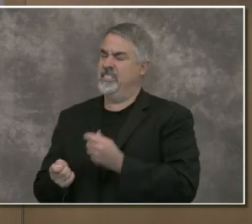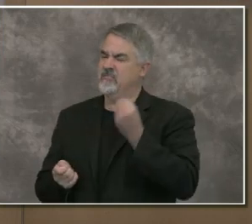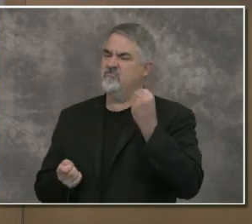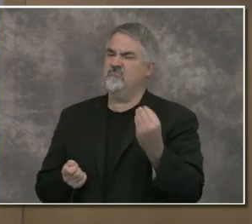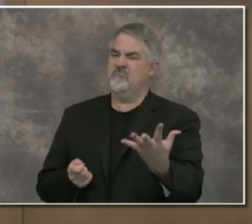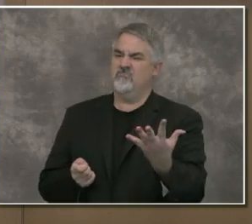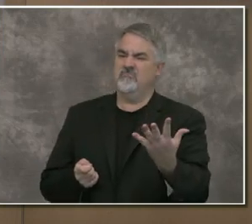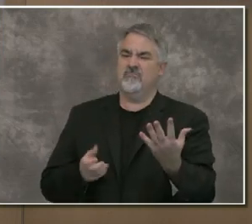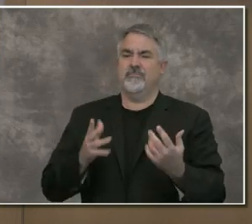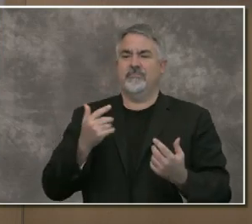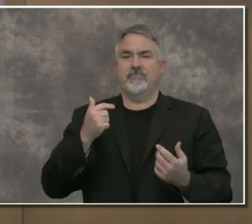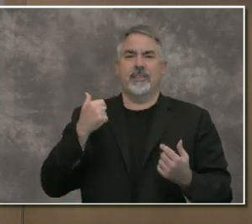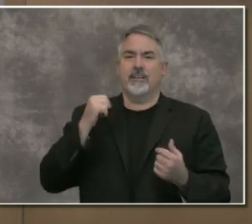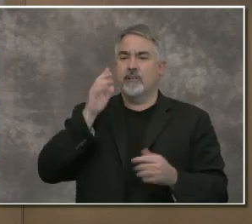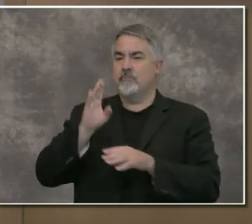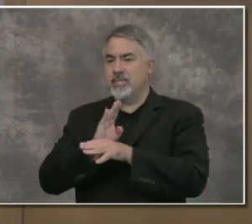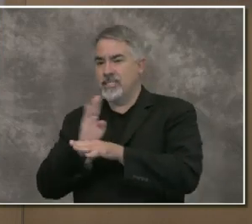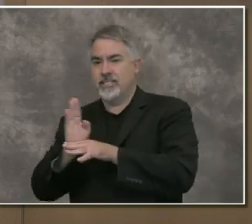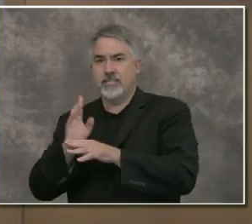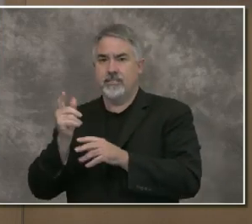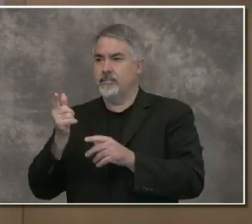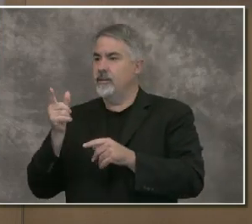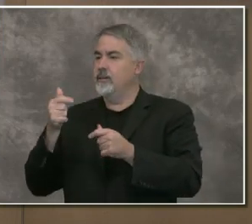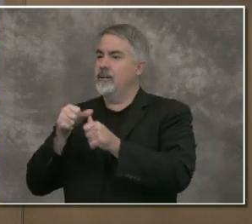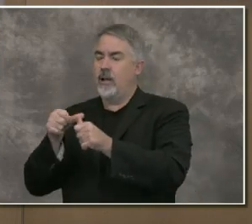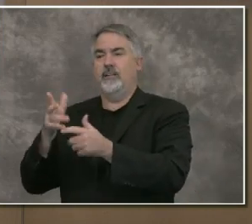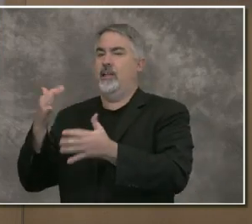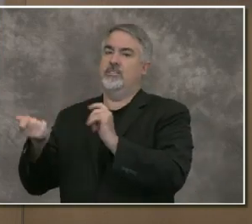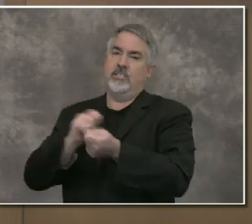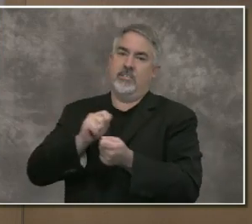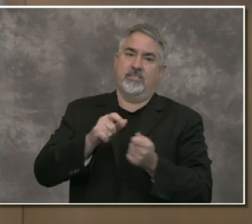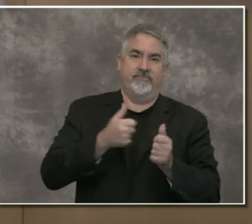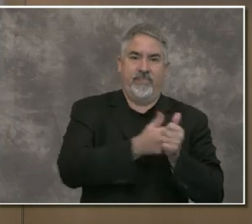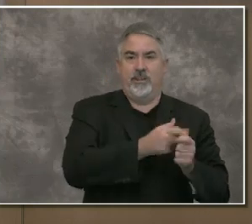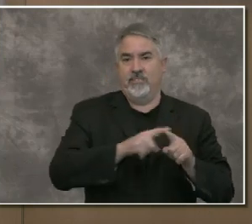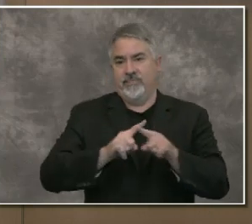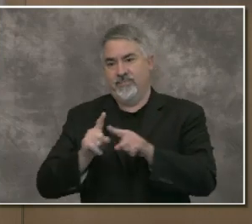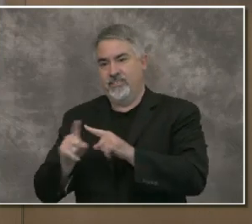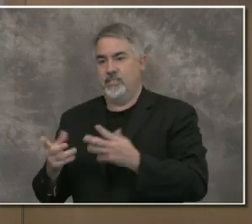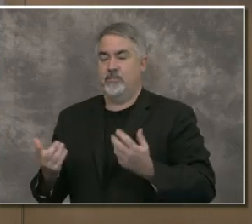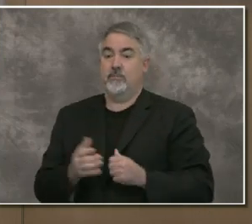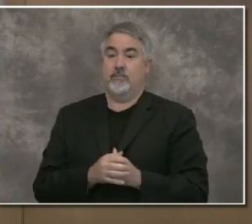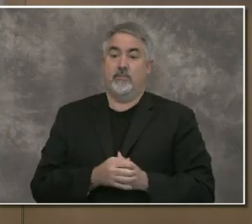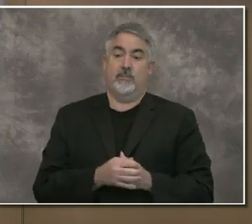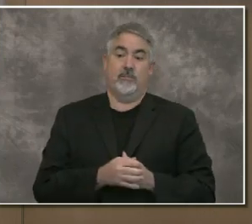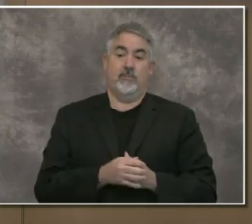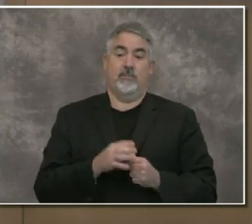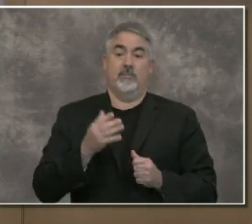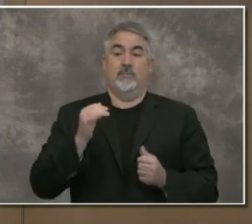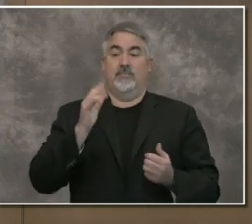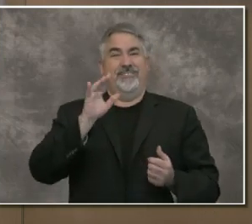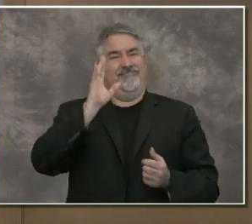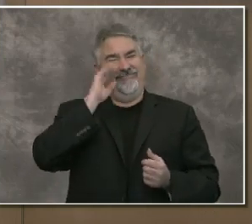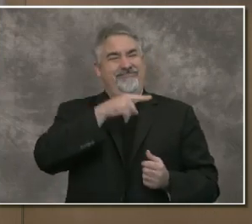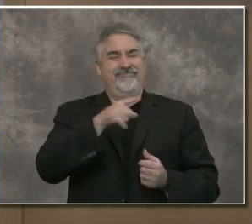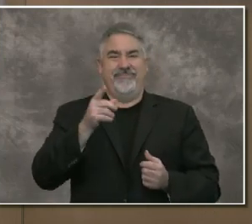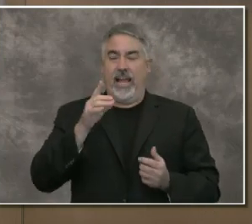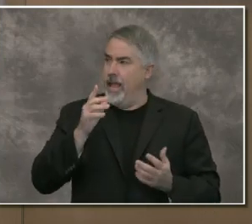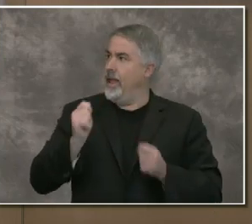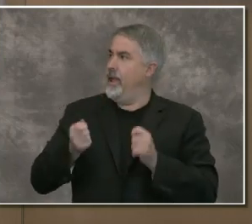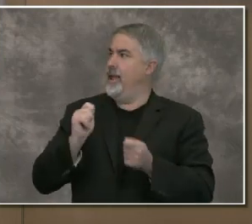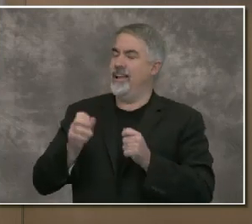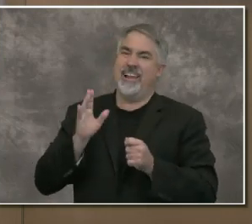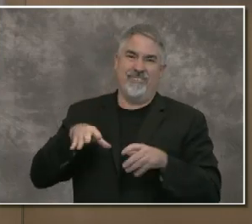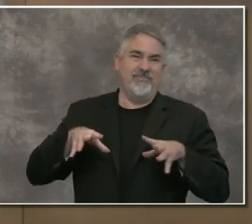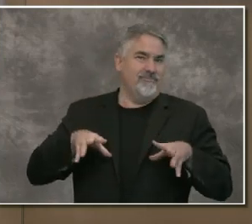businesses have been upended, and over these last couple of weeks, we've all had to adjust to, a new normal. But earlier